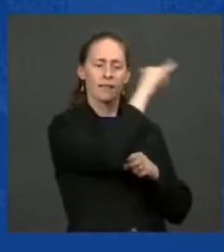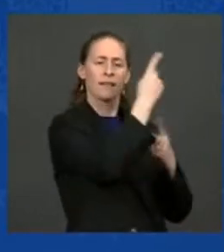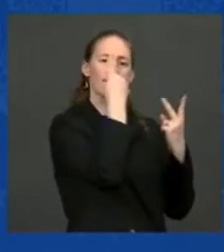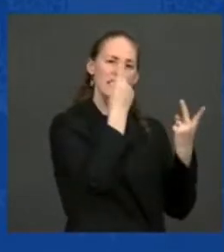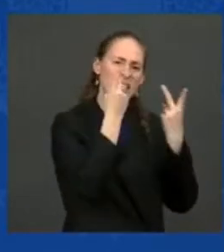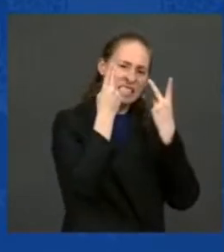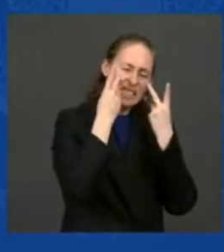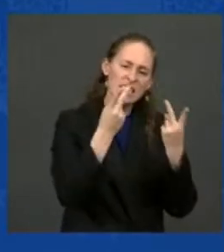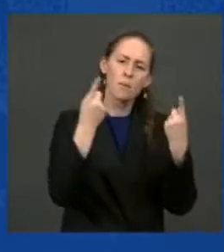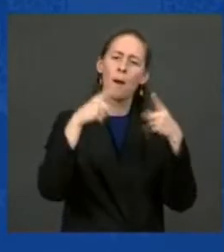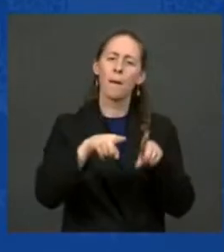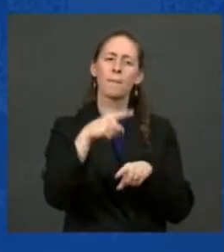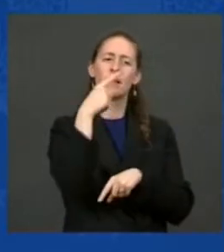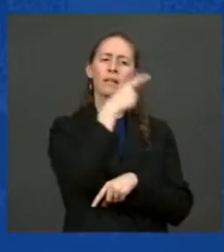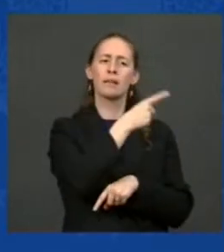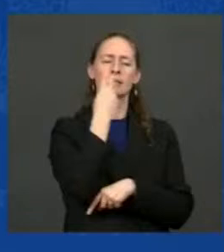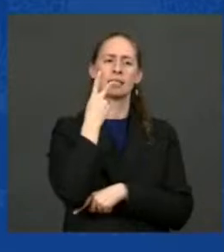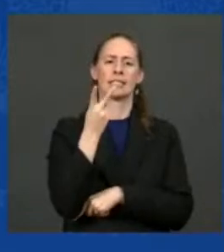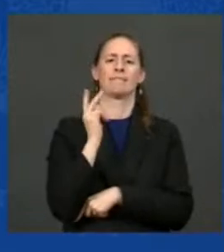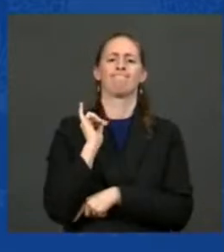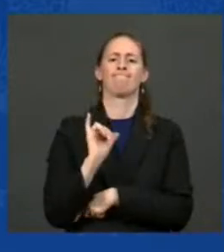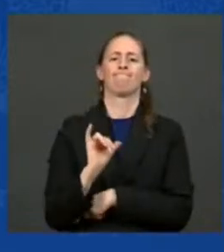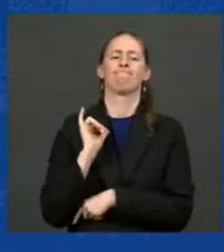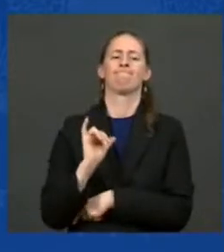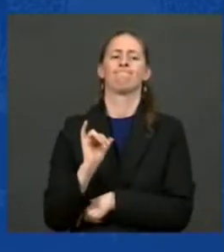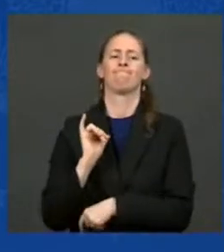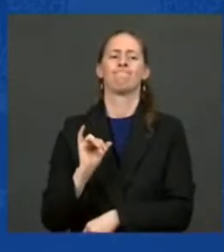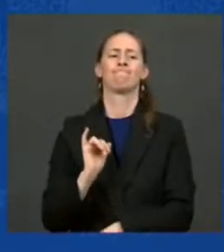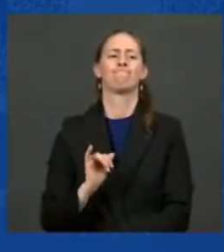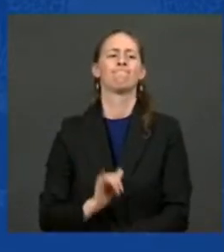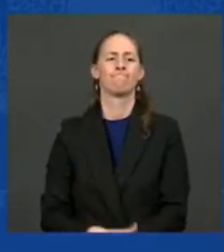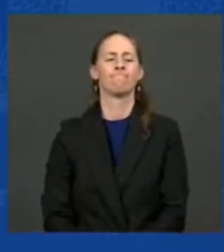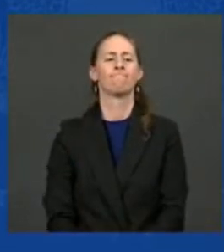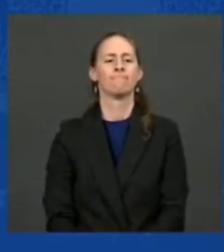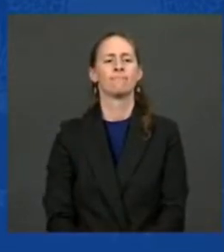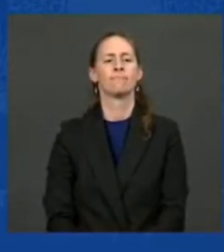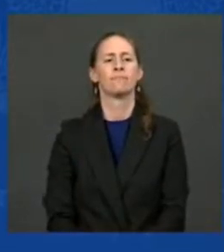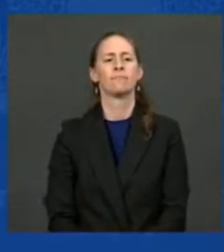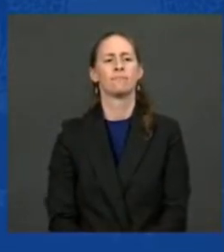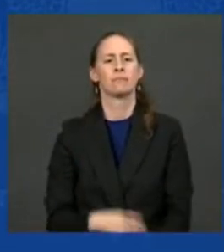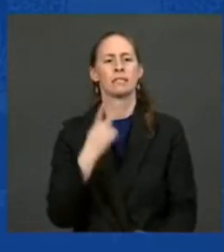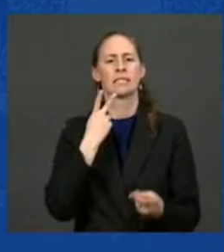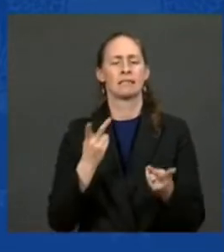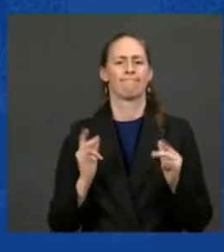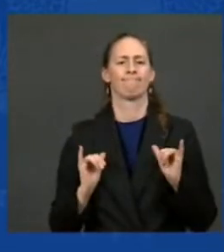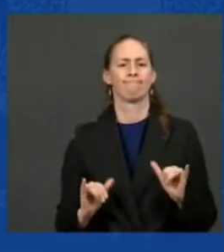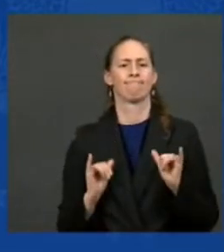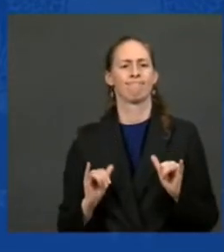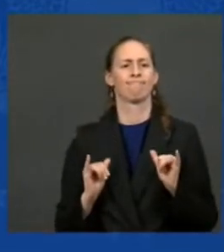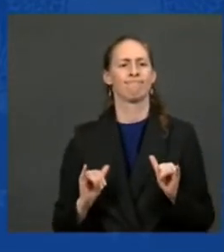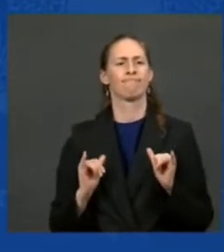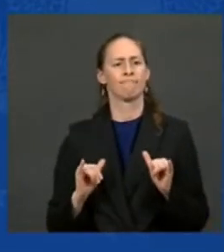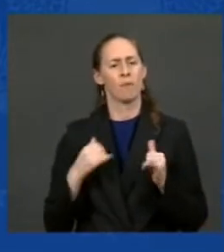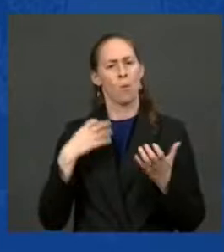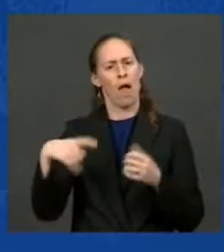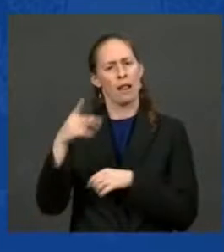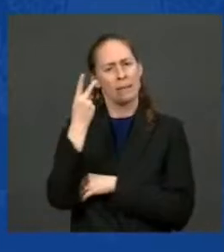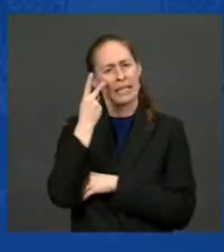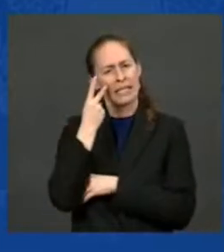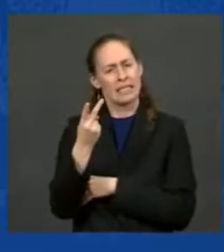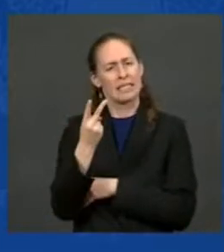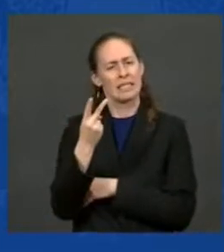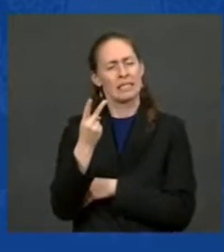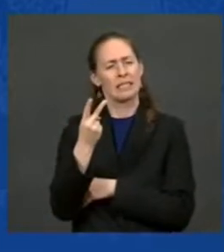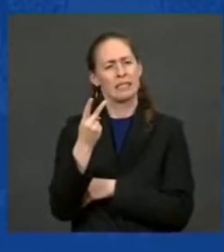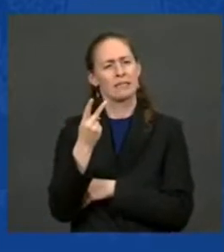Work sets you free as you go through the entrance. But that's not what I wanted them to see. I wanted them to see the